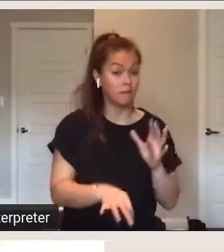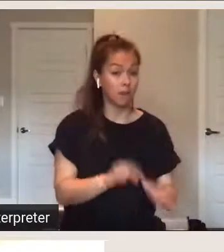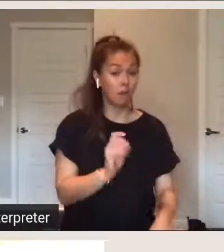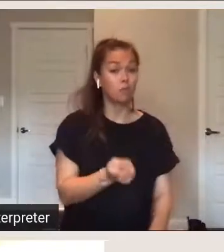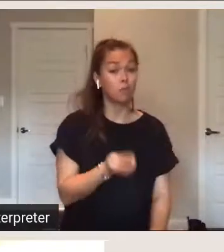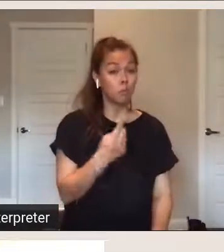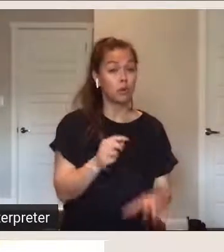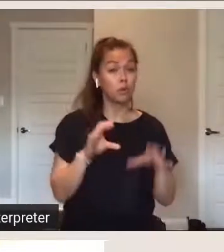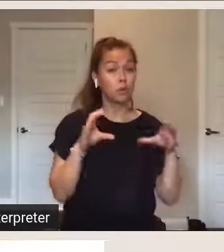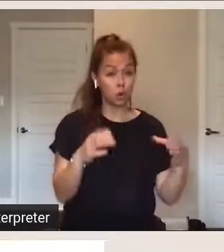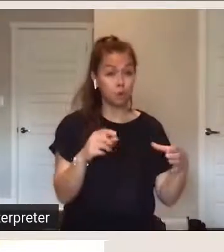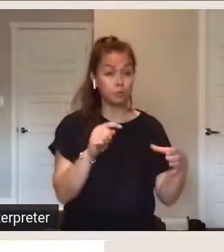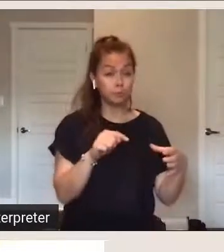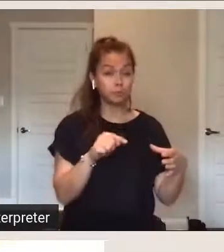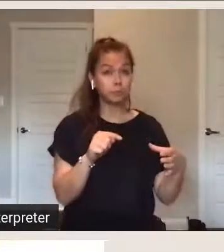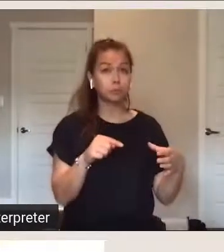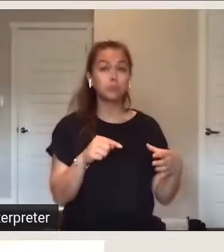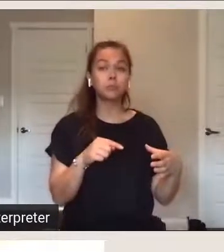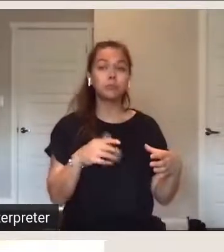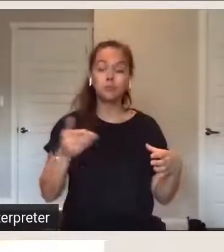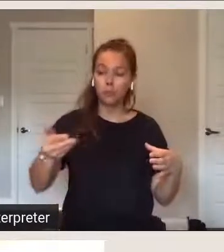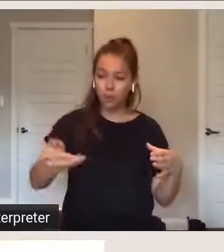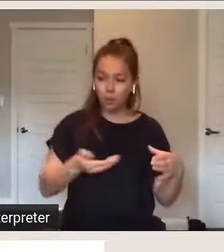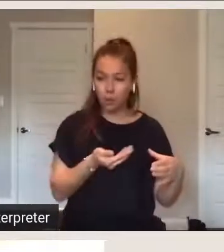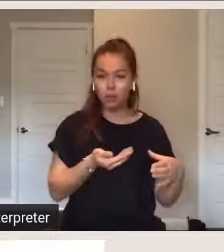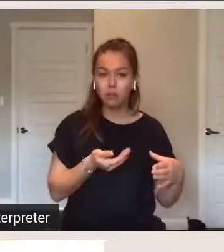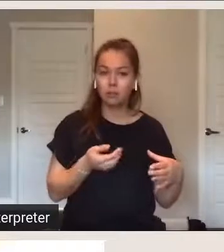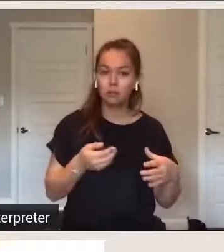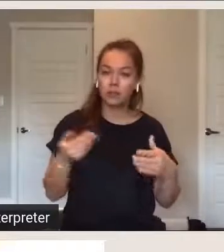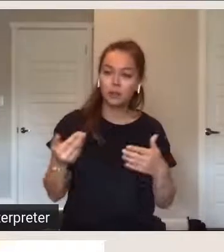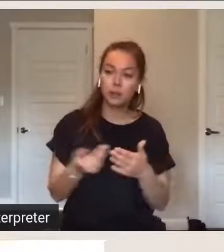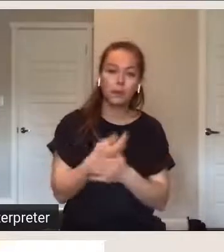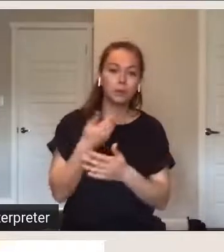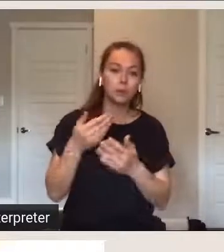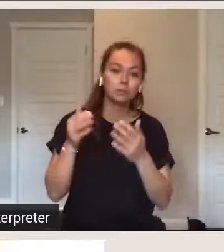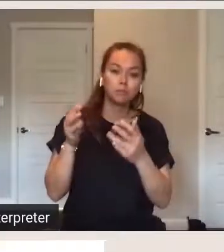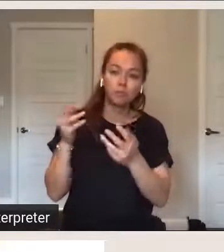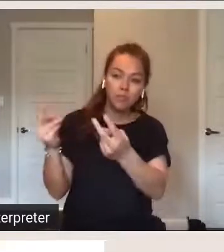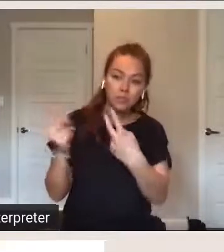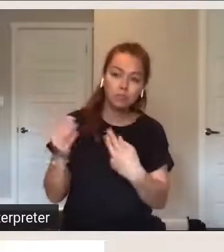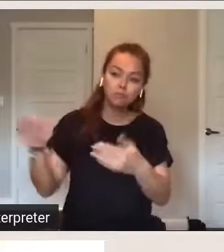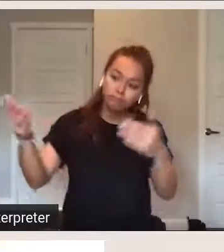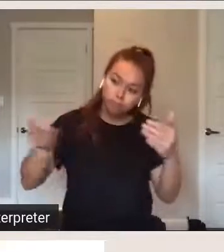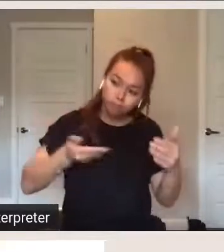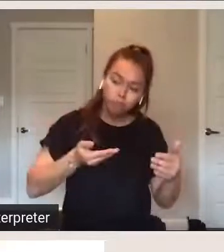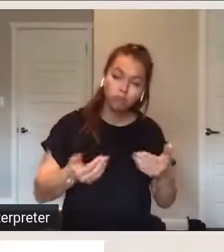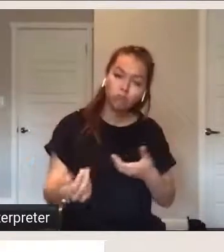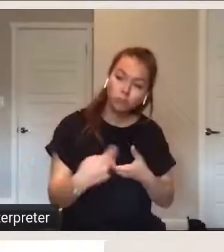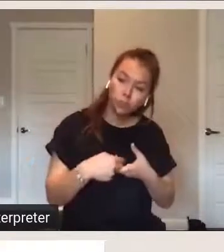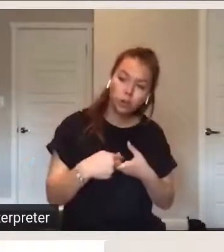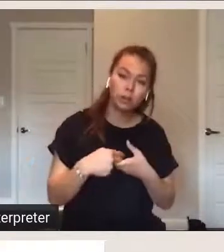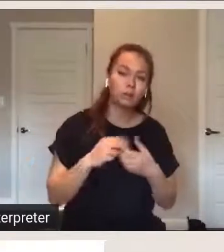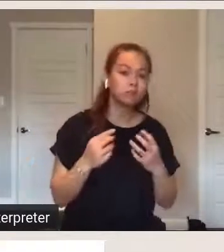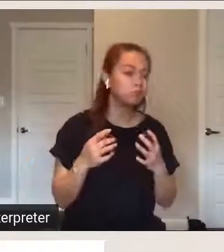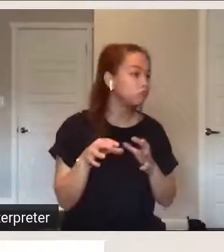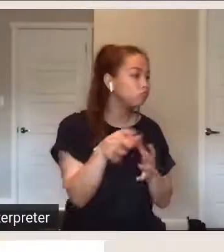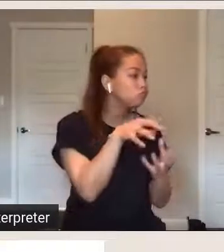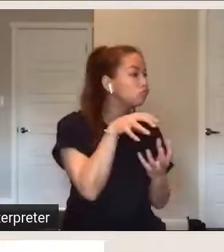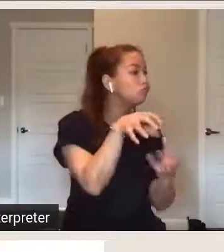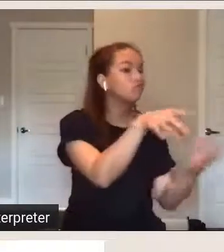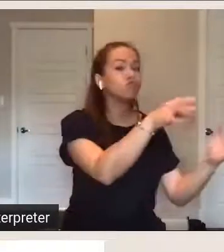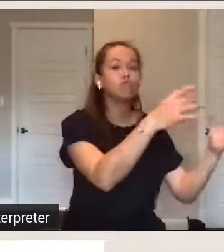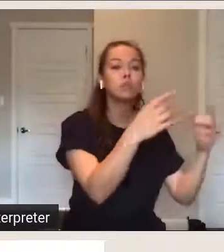that was taking newcomers into nature, and I was like really curious about that too, because I was like, okay, that's like a new experience.